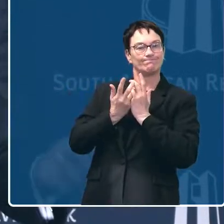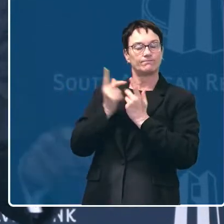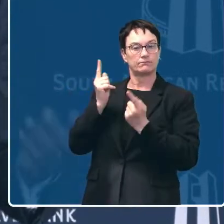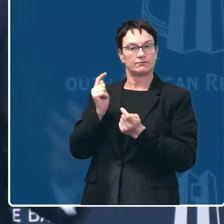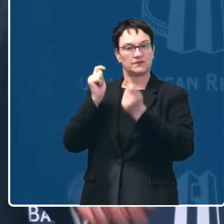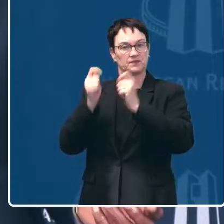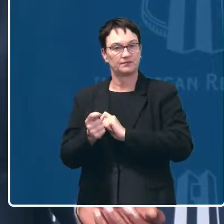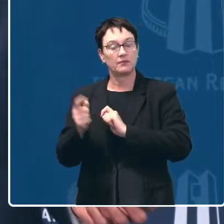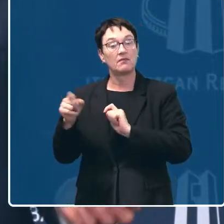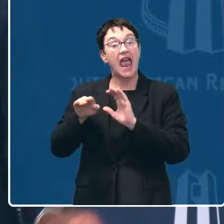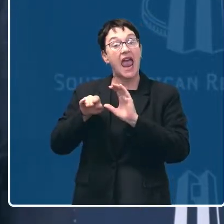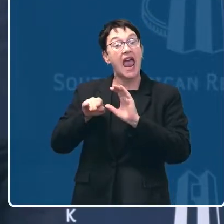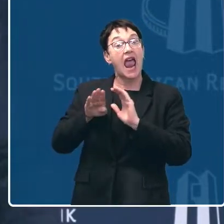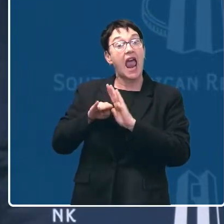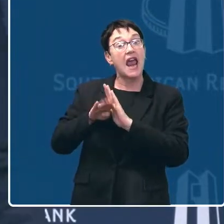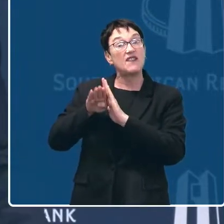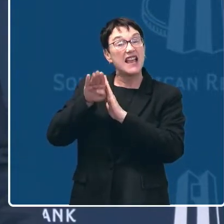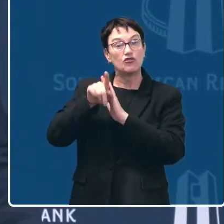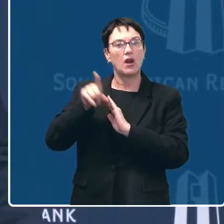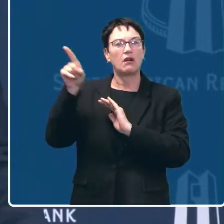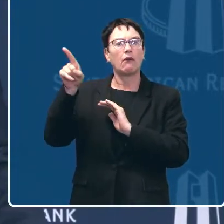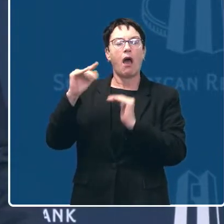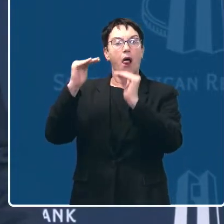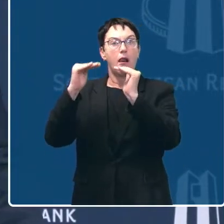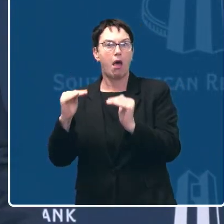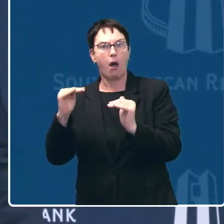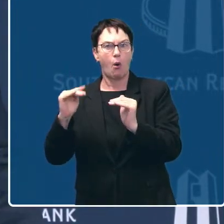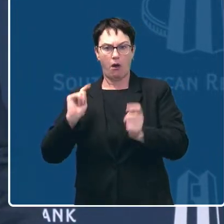than previously. Or even better,